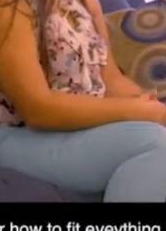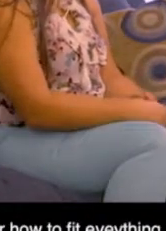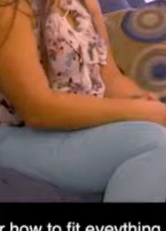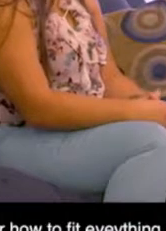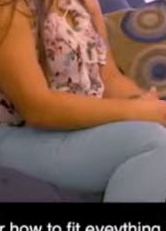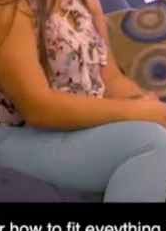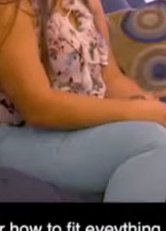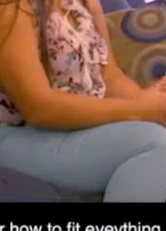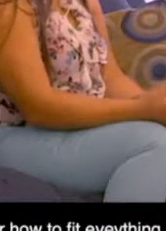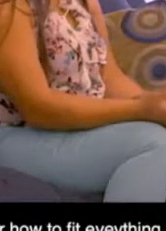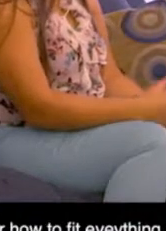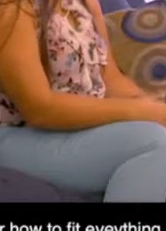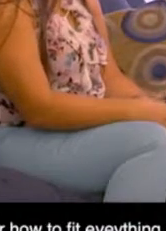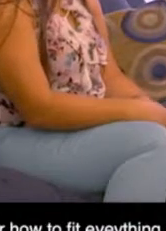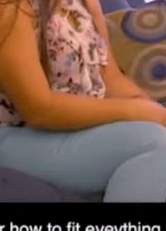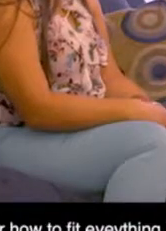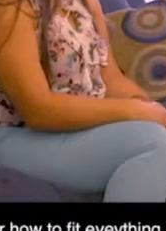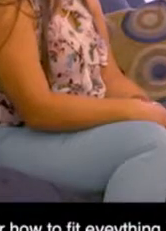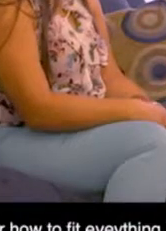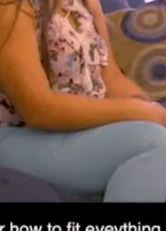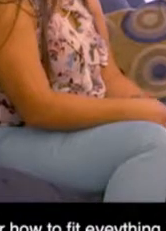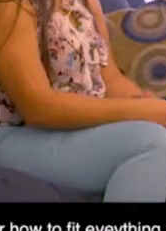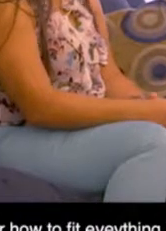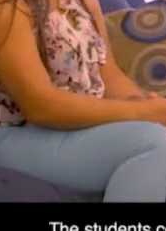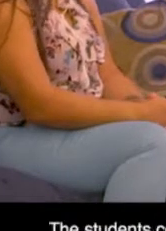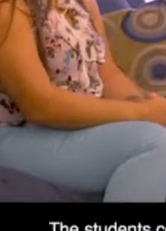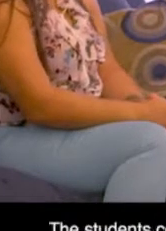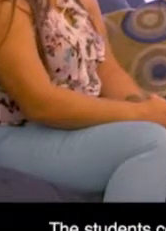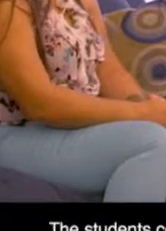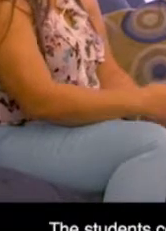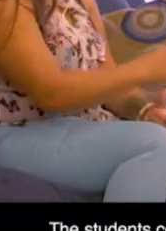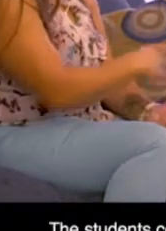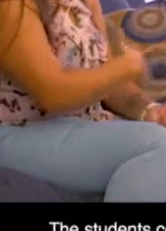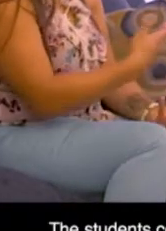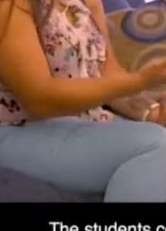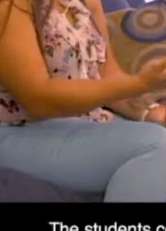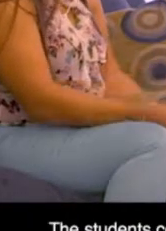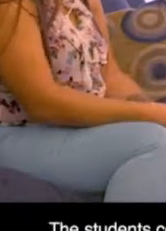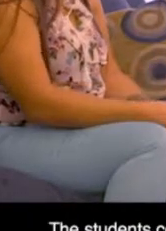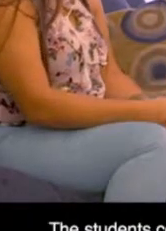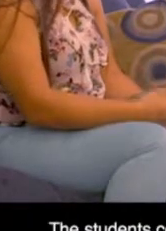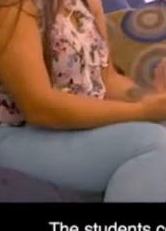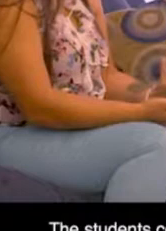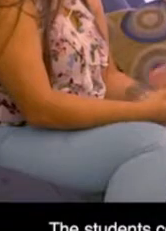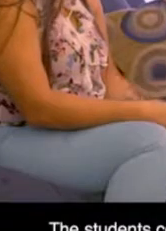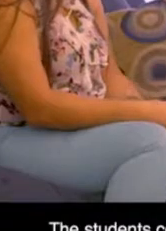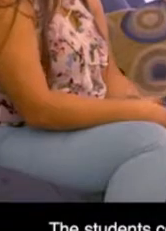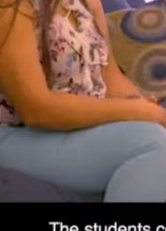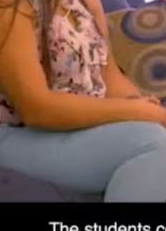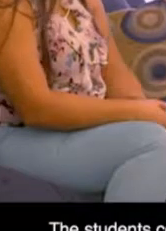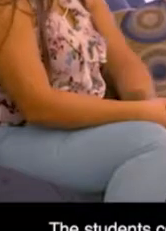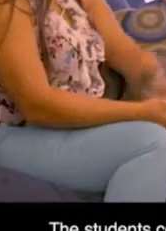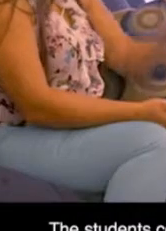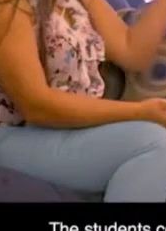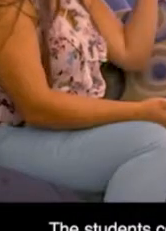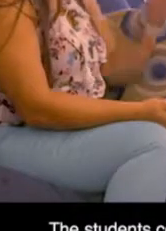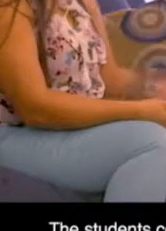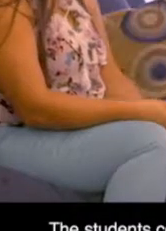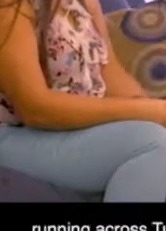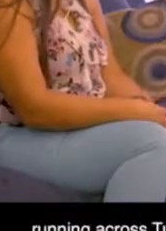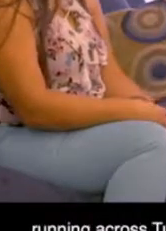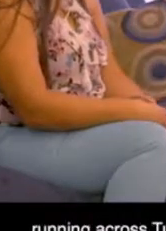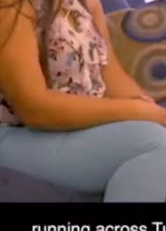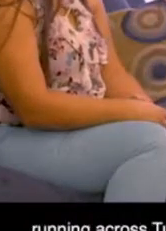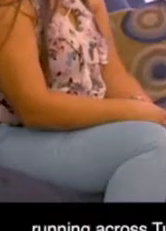in one day, because the day is long enough with them just at school. The students couldn't handle, I know my son couldn't and I couldn't handle running across